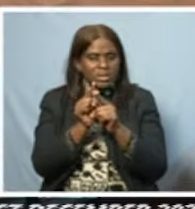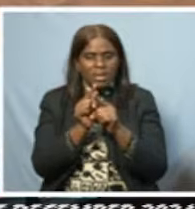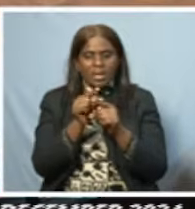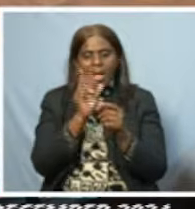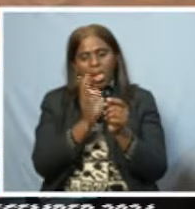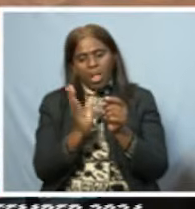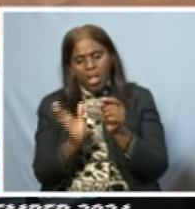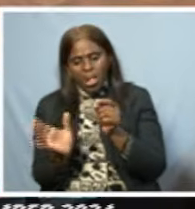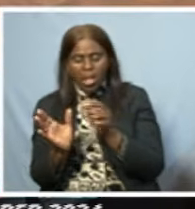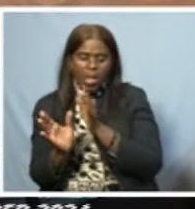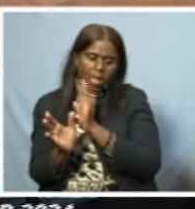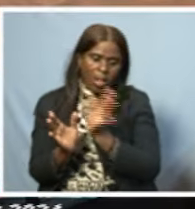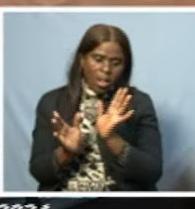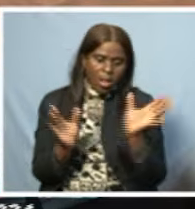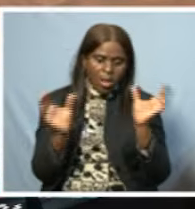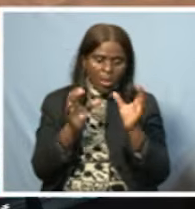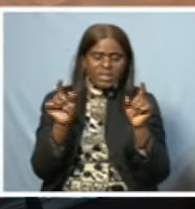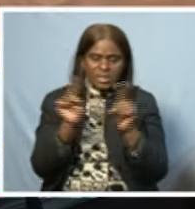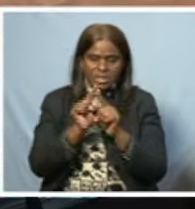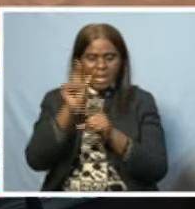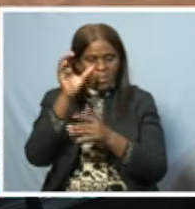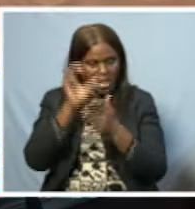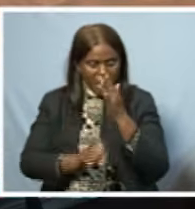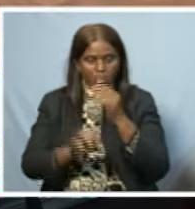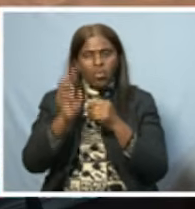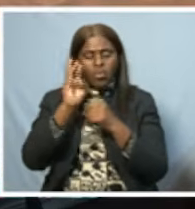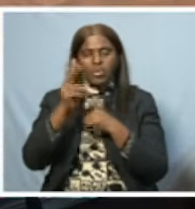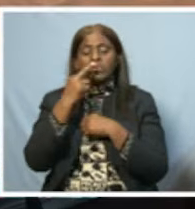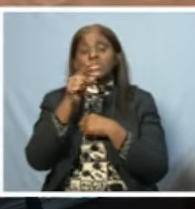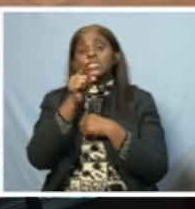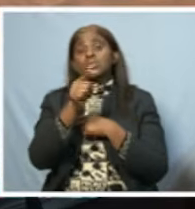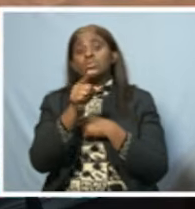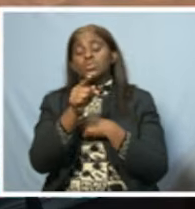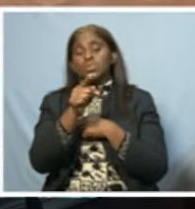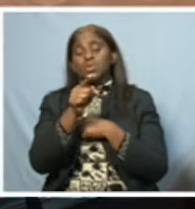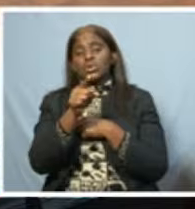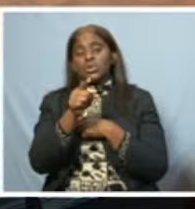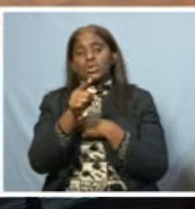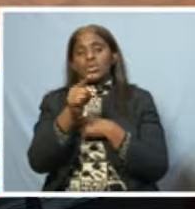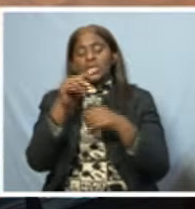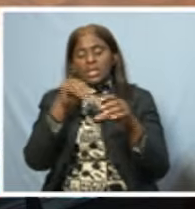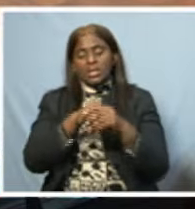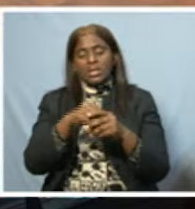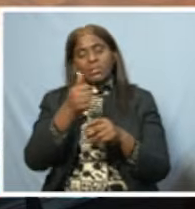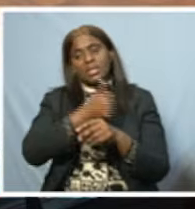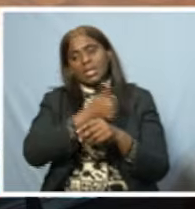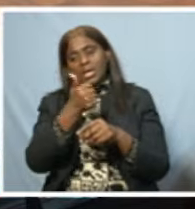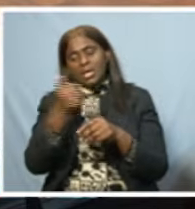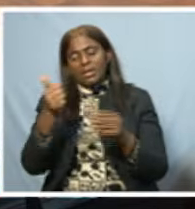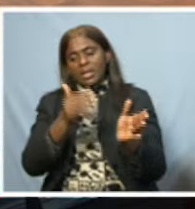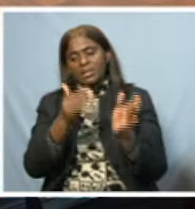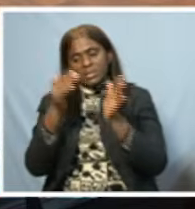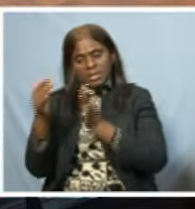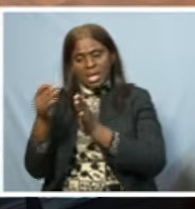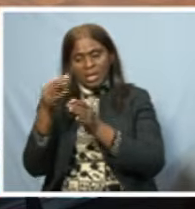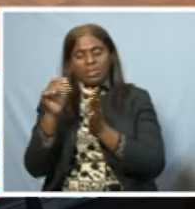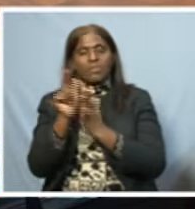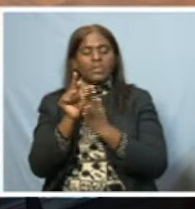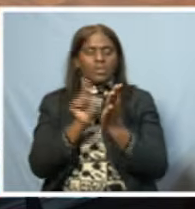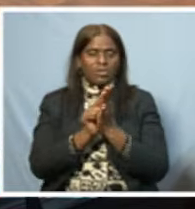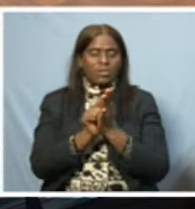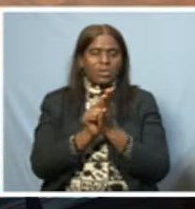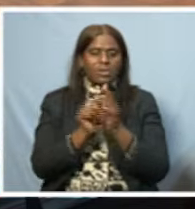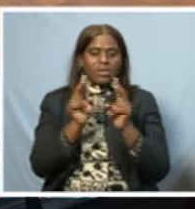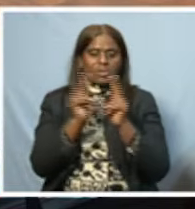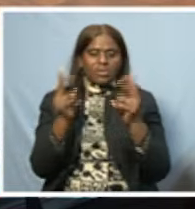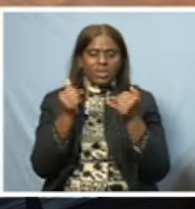mislead the committee, the same cap will see you in the other side of the law.